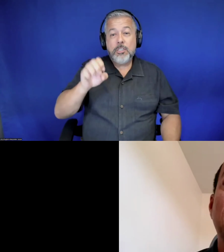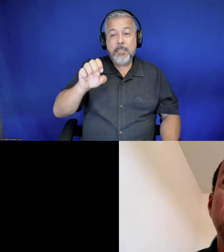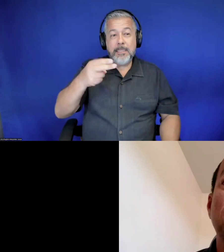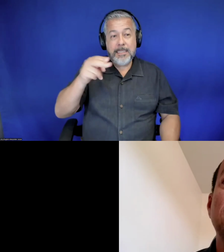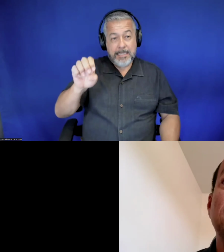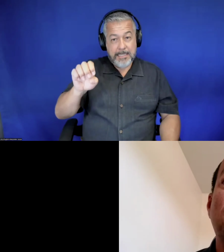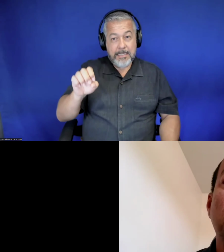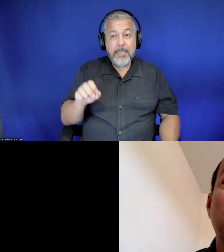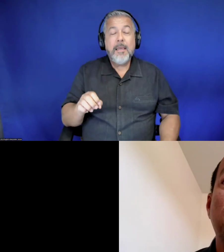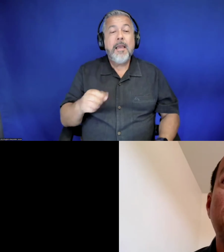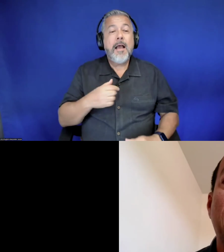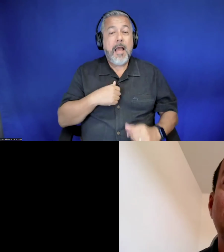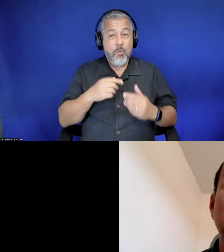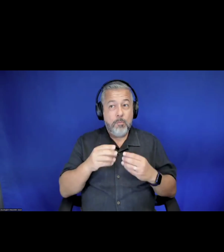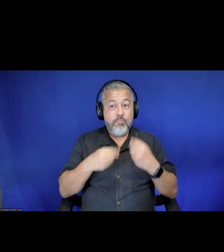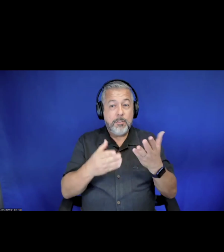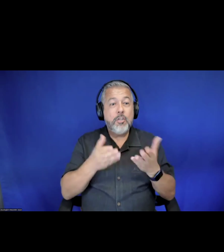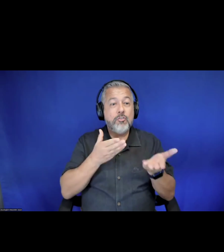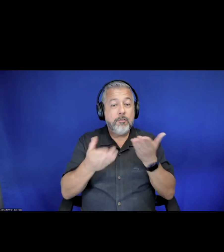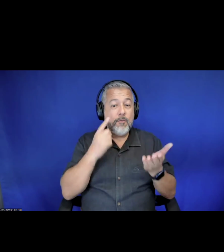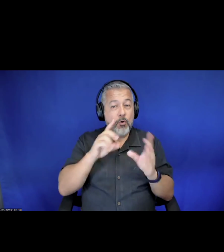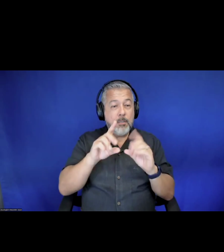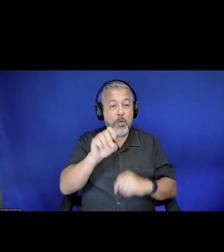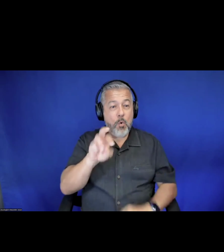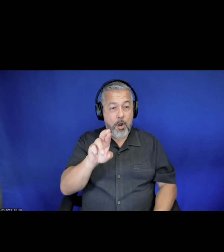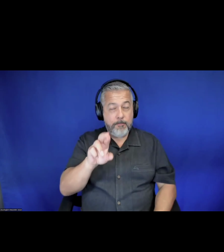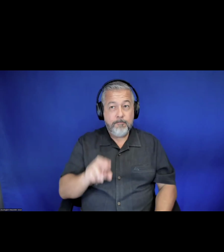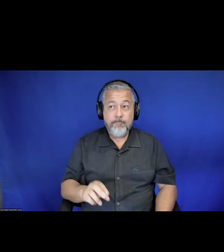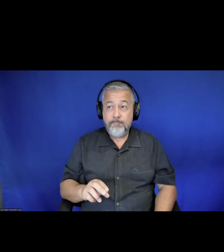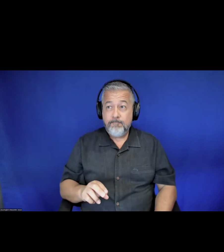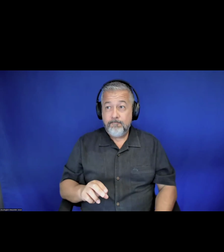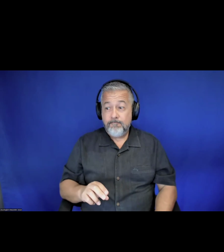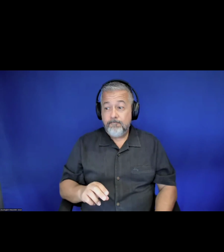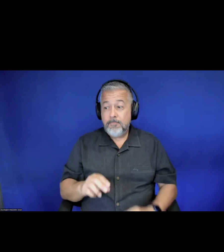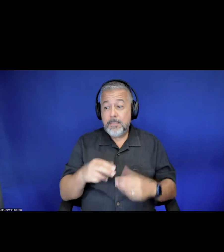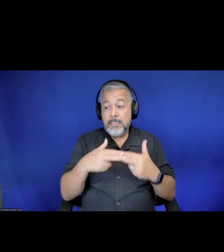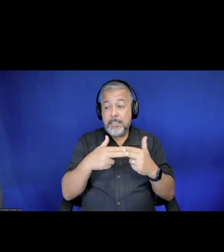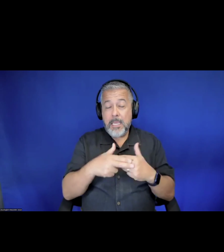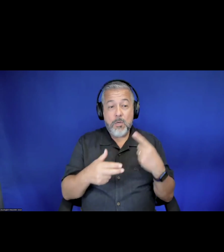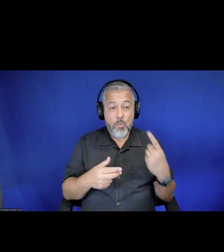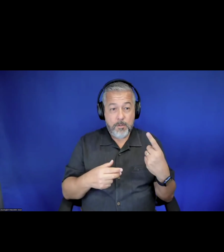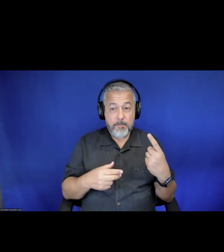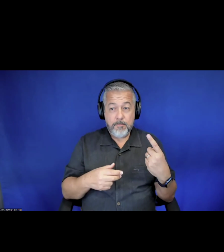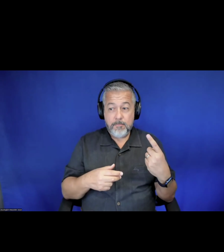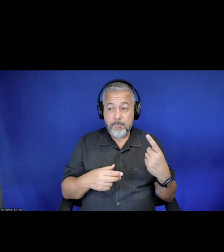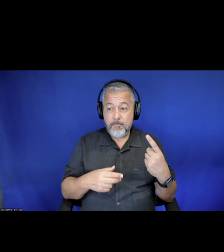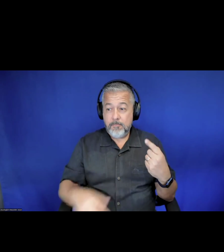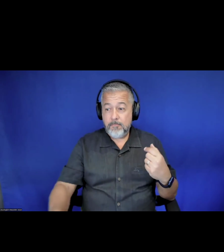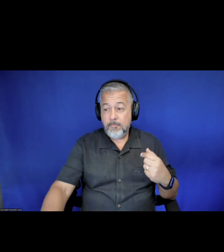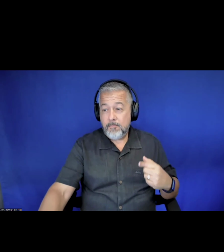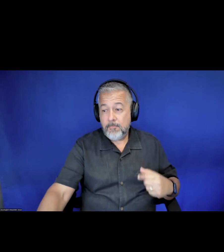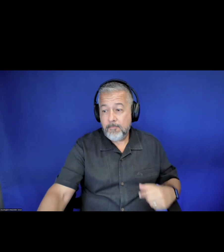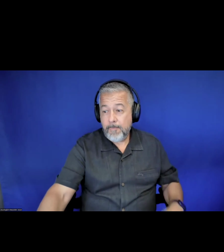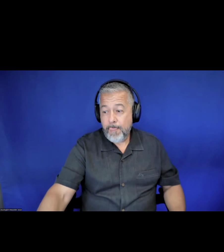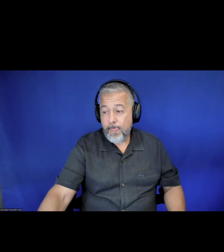presenting services from Department of Rehab. So, all right, slide one here. Um, She, give me 1 sec. I'm